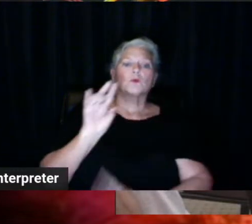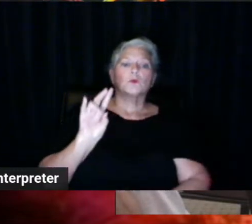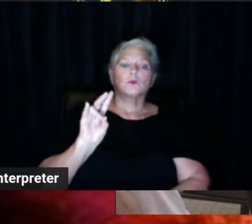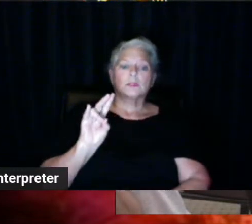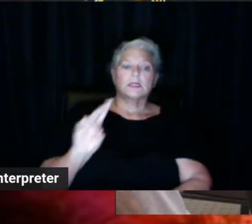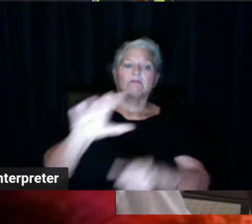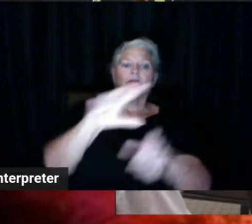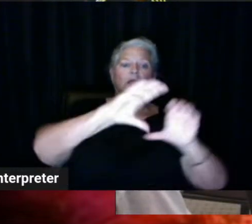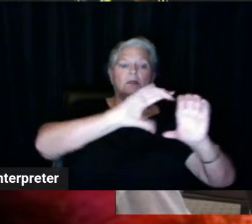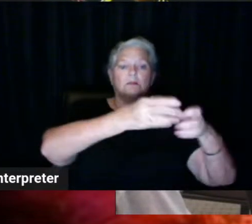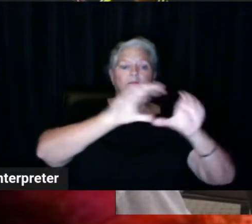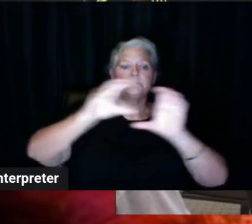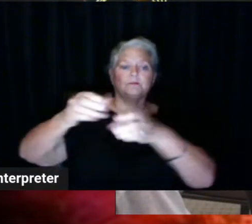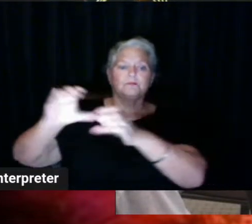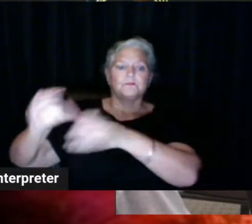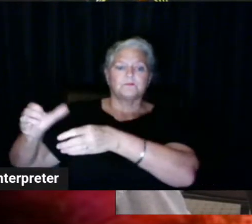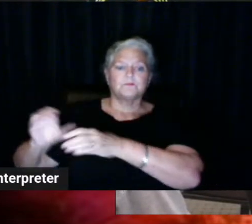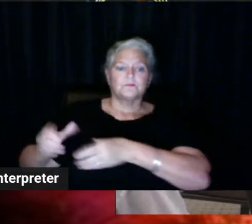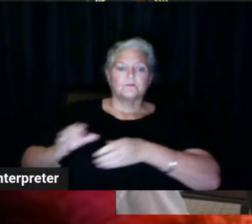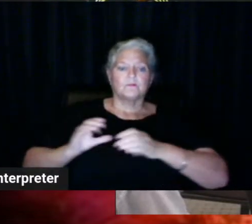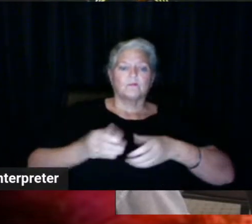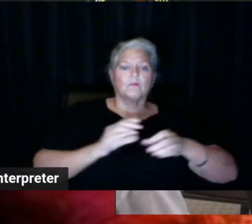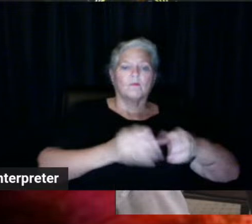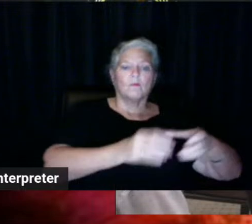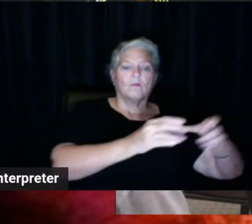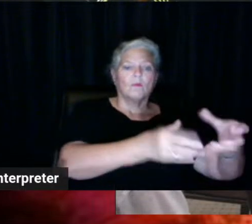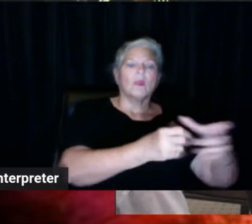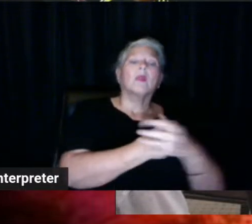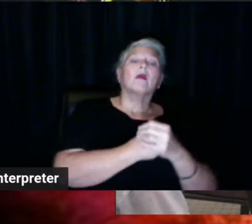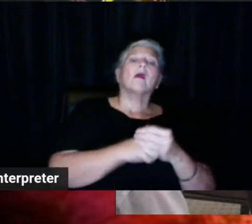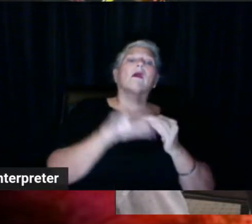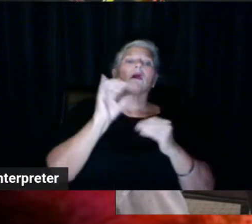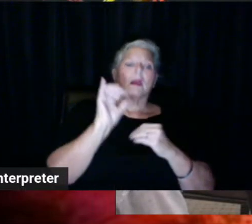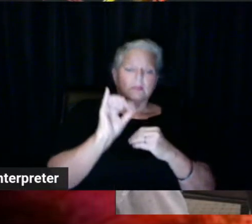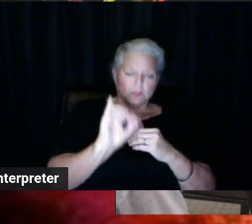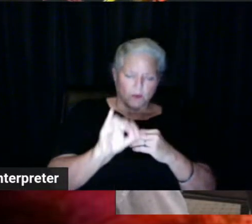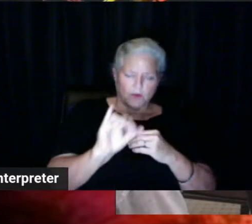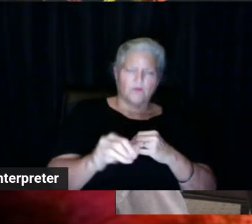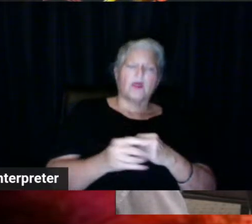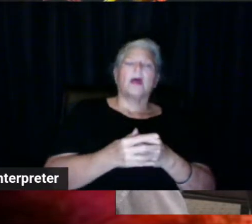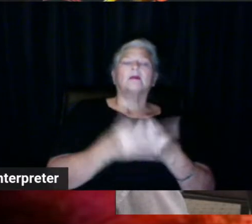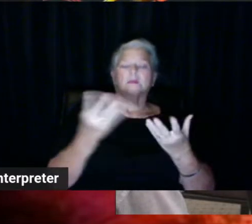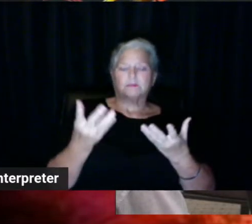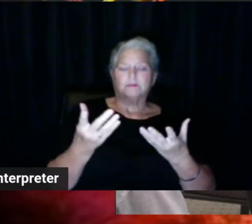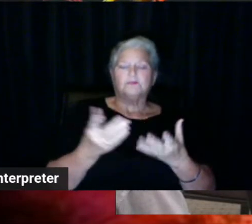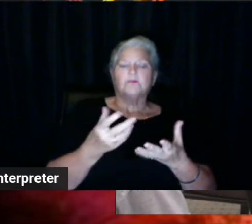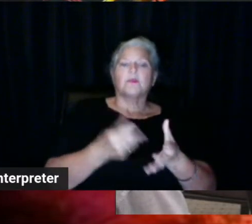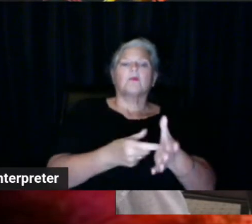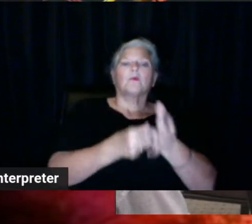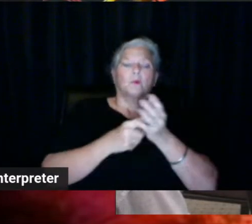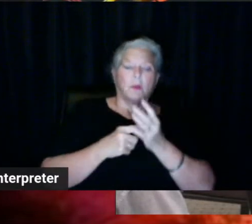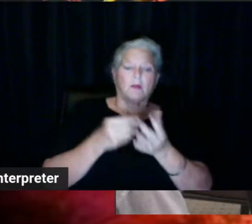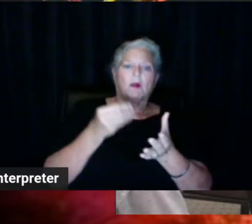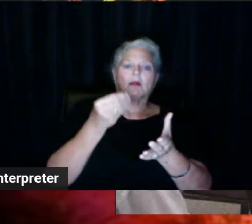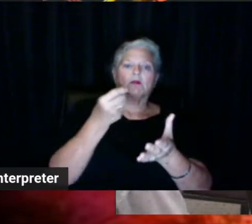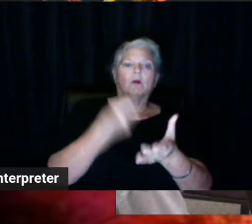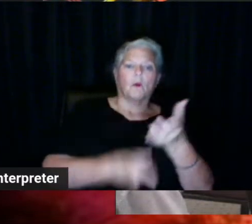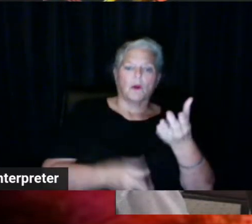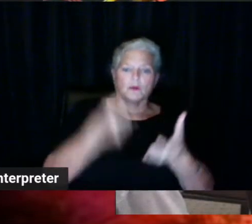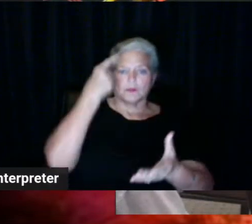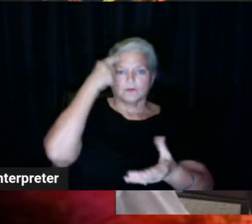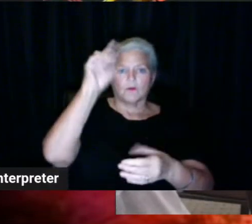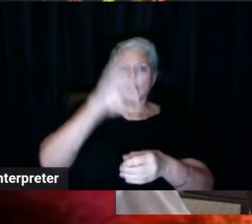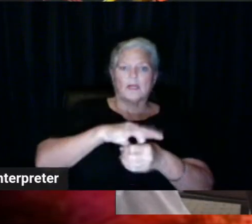efforts and costs associated with holding elections. So as a result, that impacted the elections